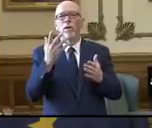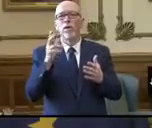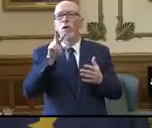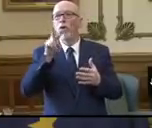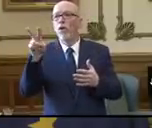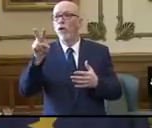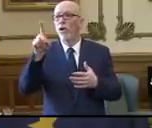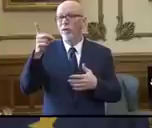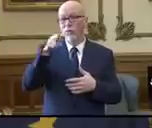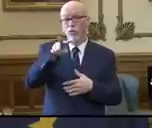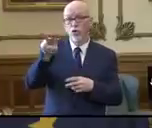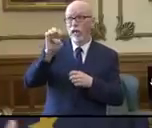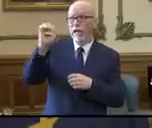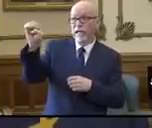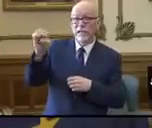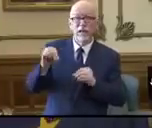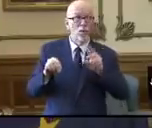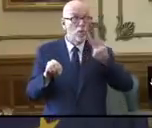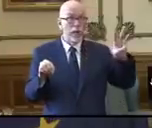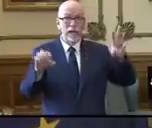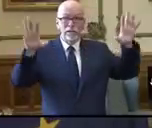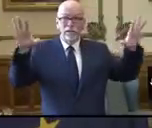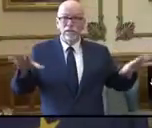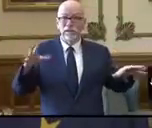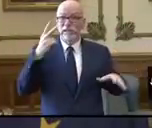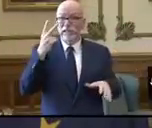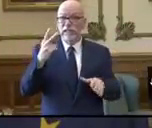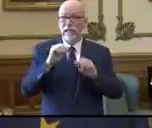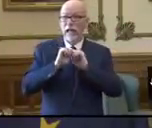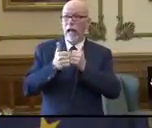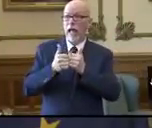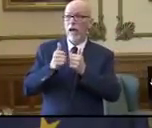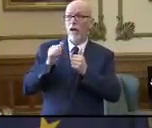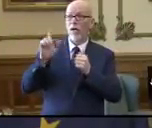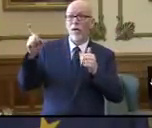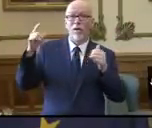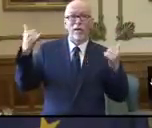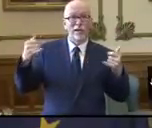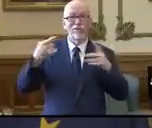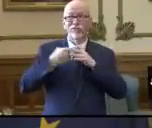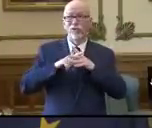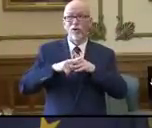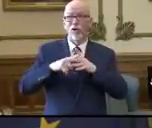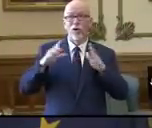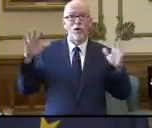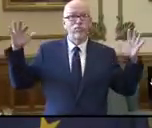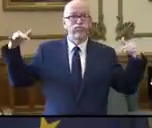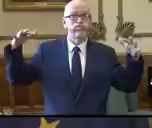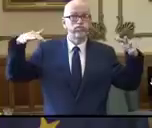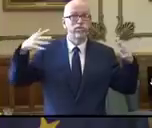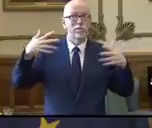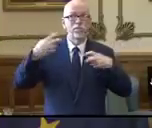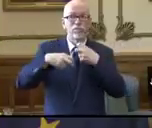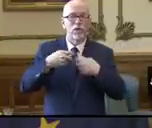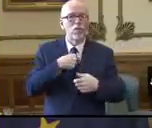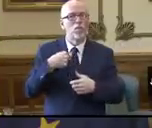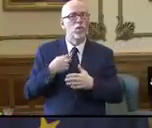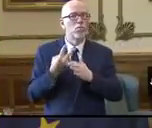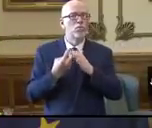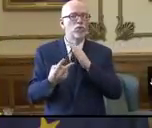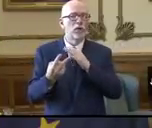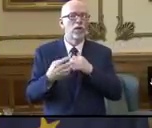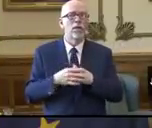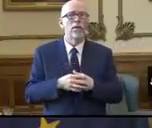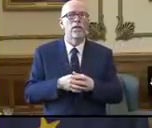Coast to see, or the West Coast to see how the wave is rolling across the land. And we project, as